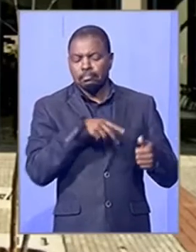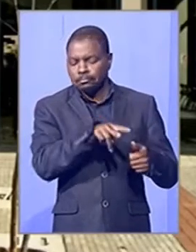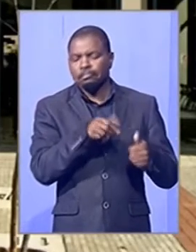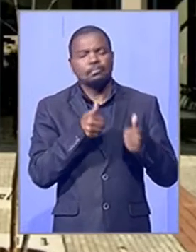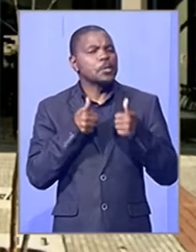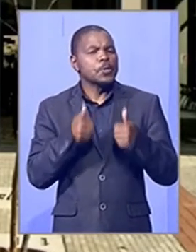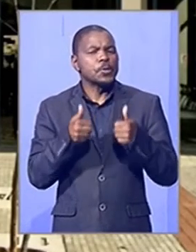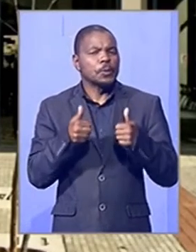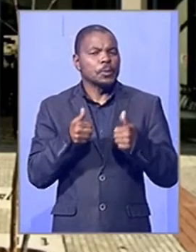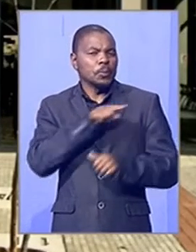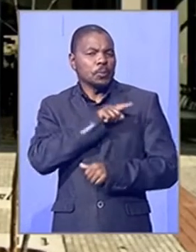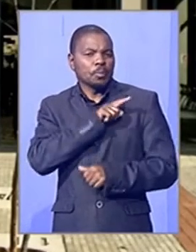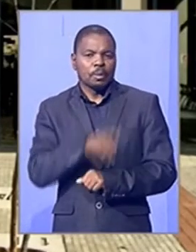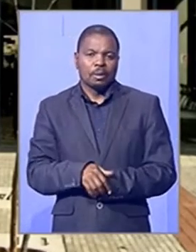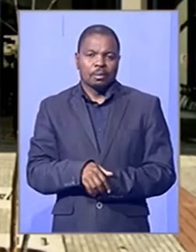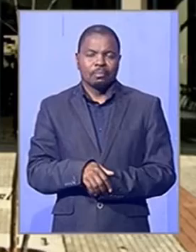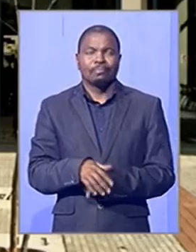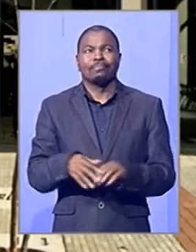because after